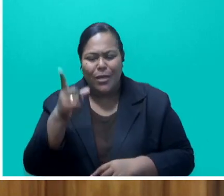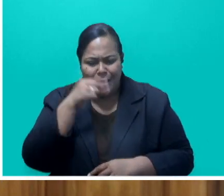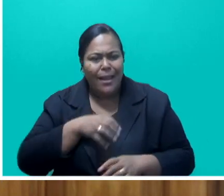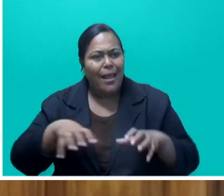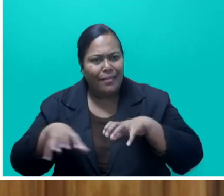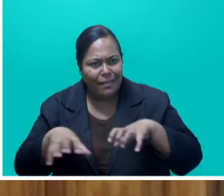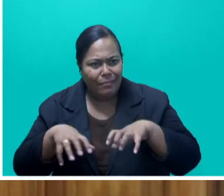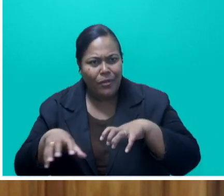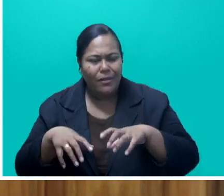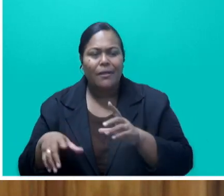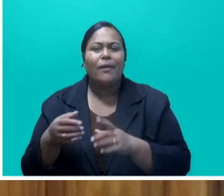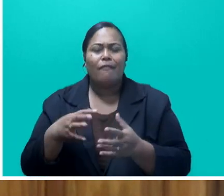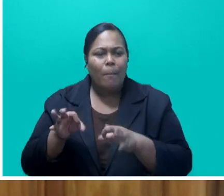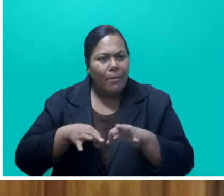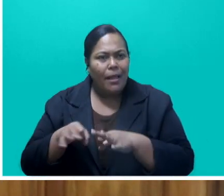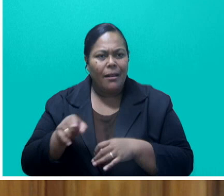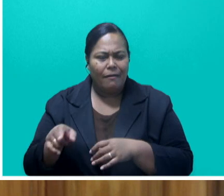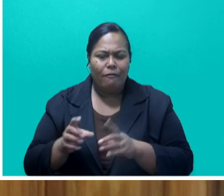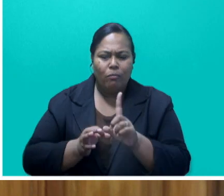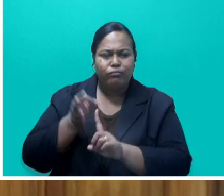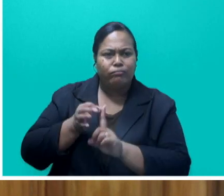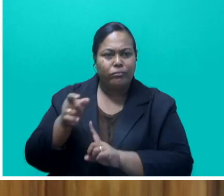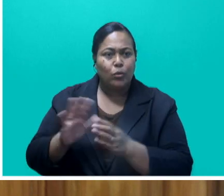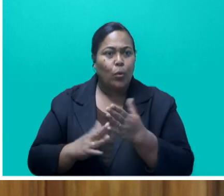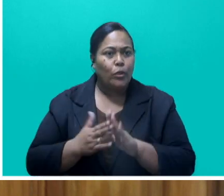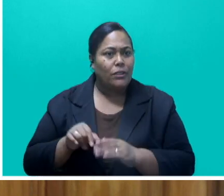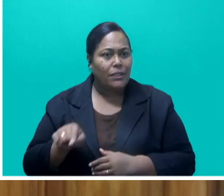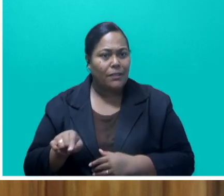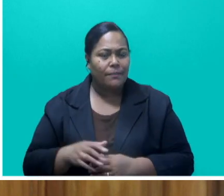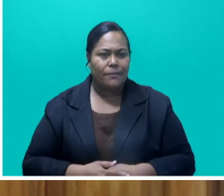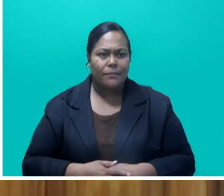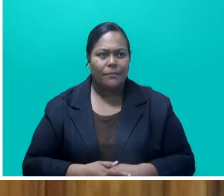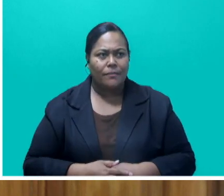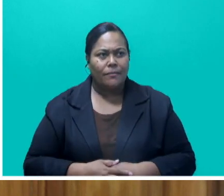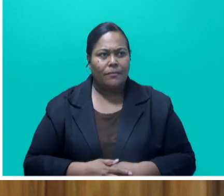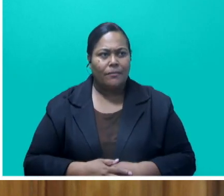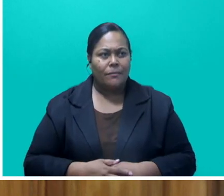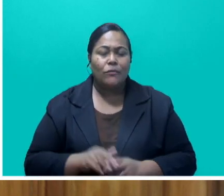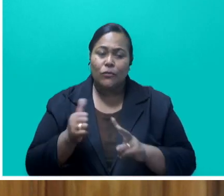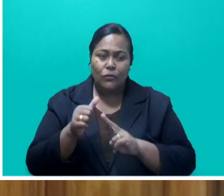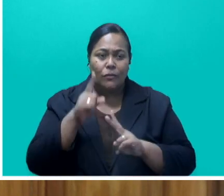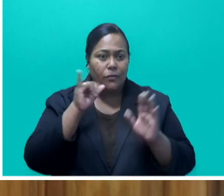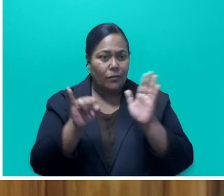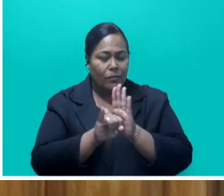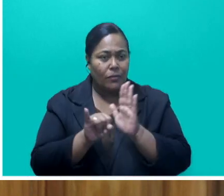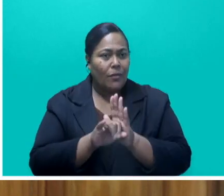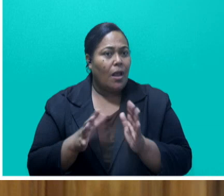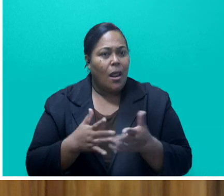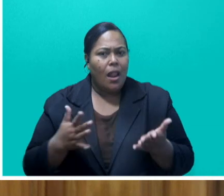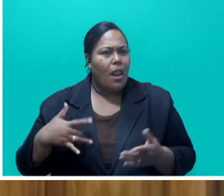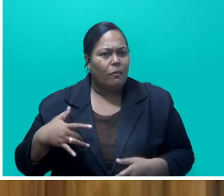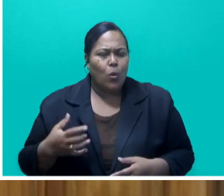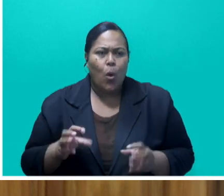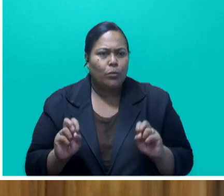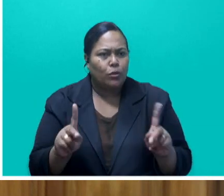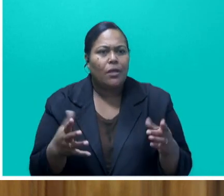efforts to ensure better social cohesion. Thus, this will be supplemented by identifying livelihood opportunities for